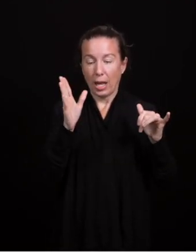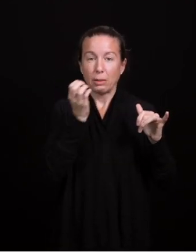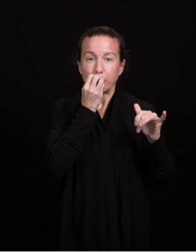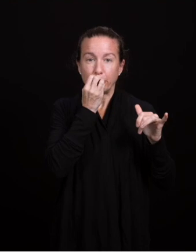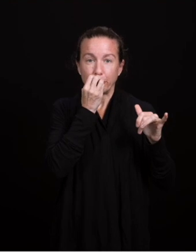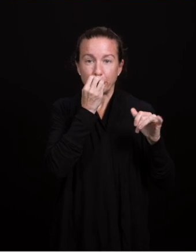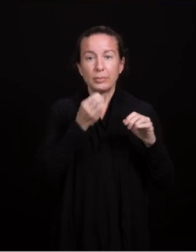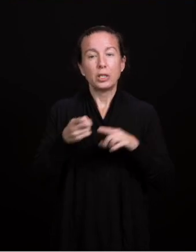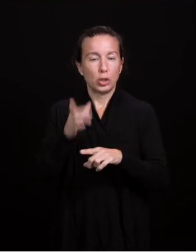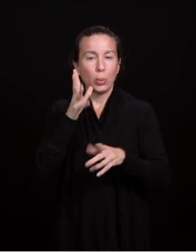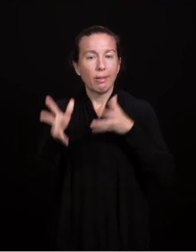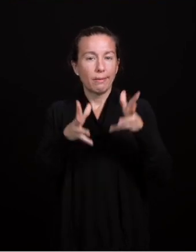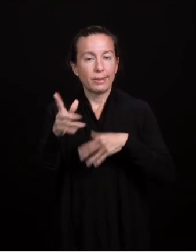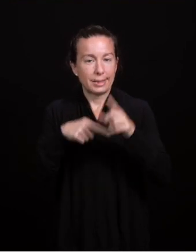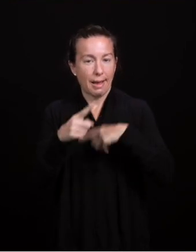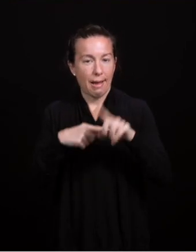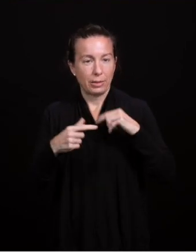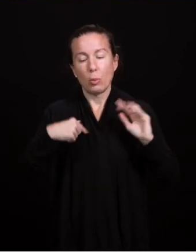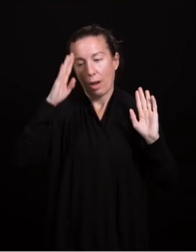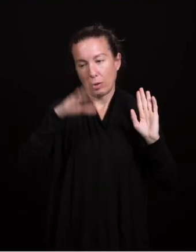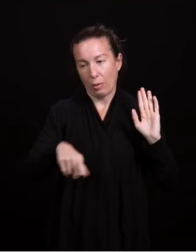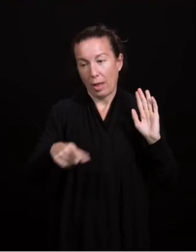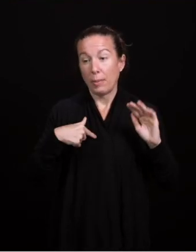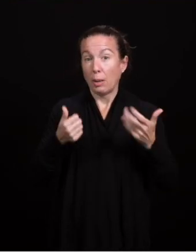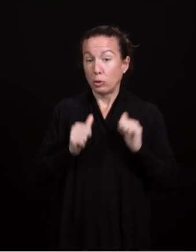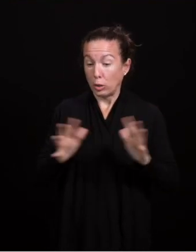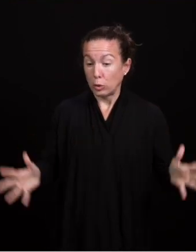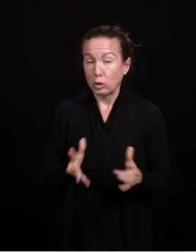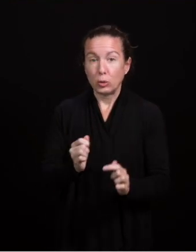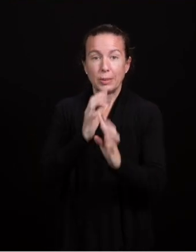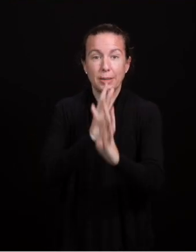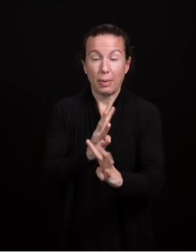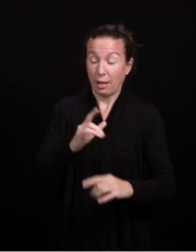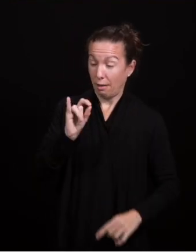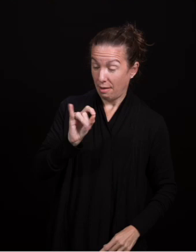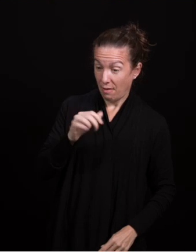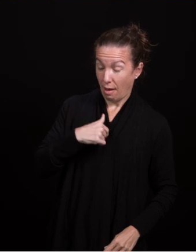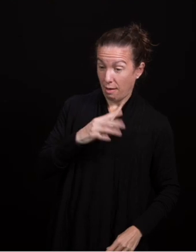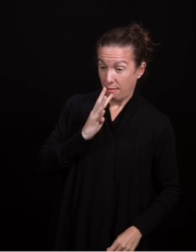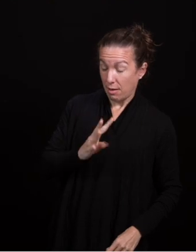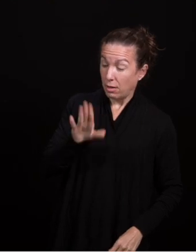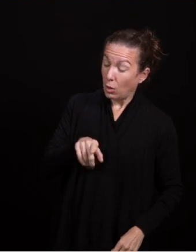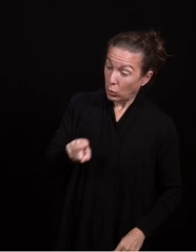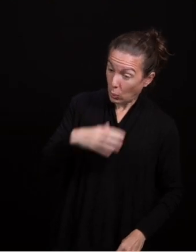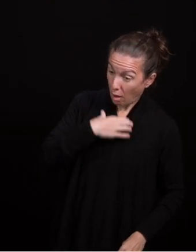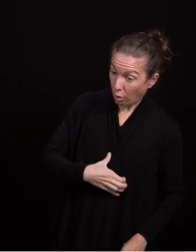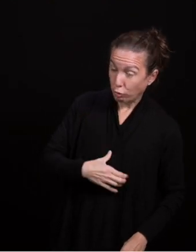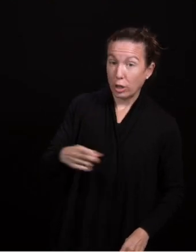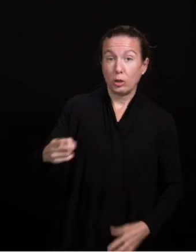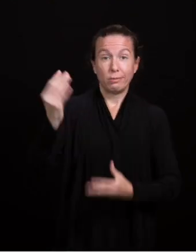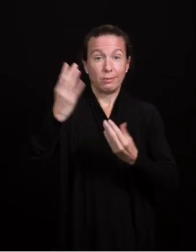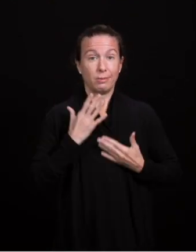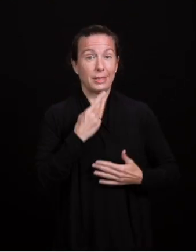know she wants something to eat. But we're trying to get her to say, if I was to say, are you hungry? For her to tell me yes,